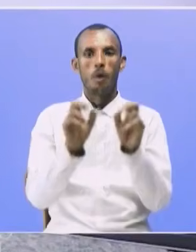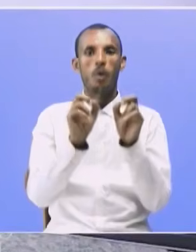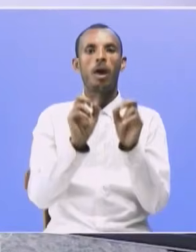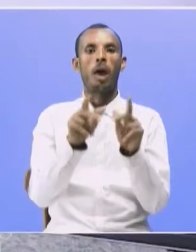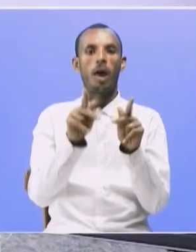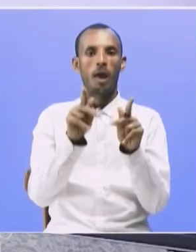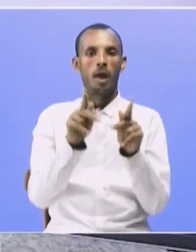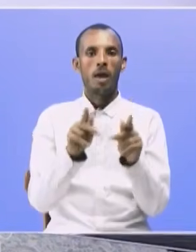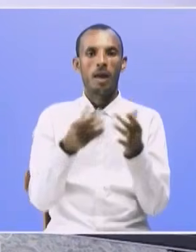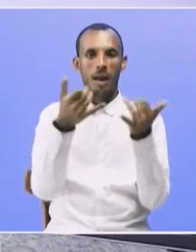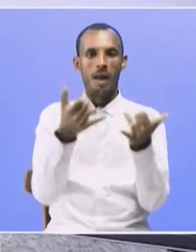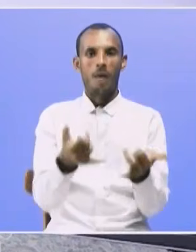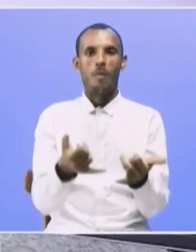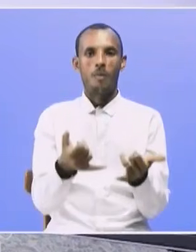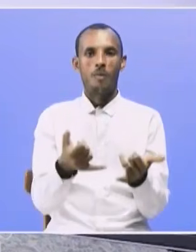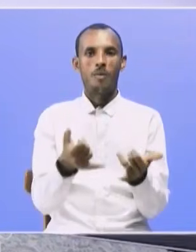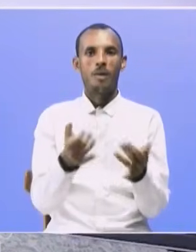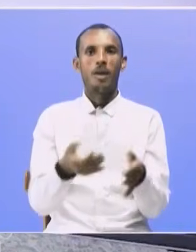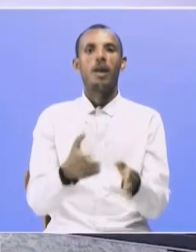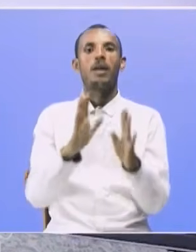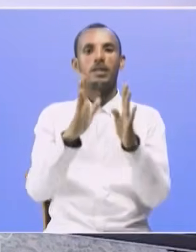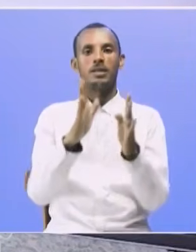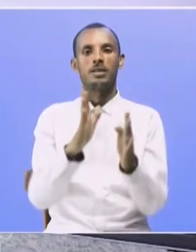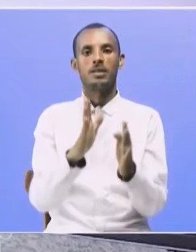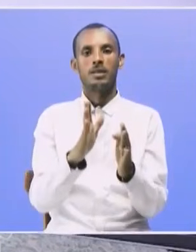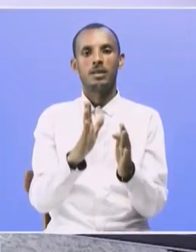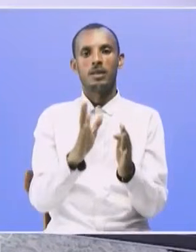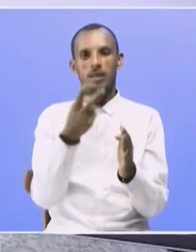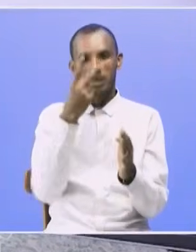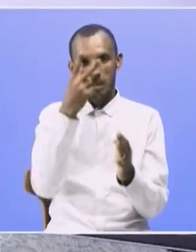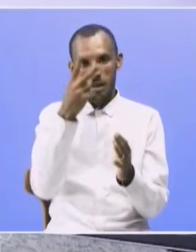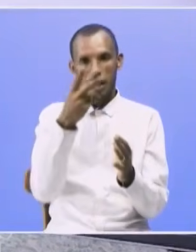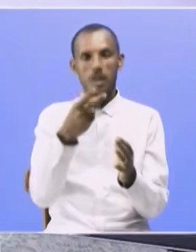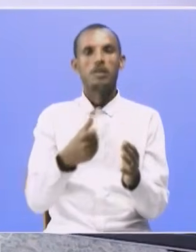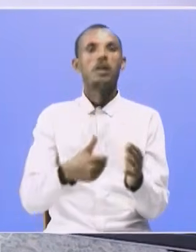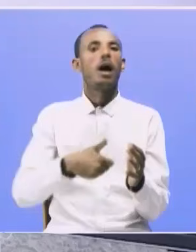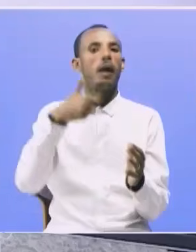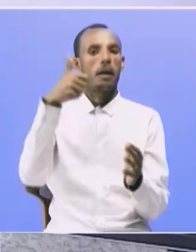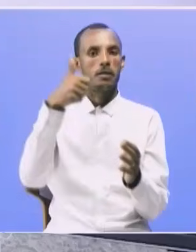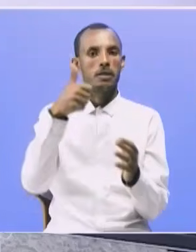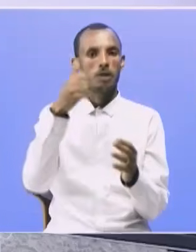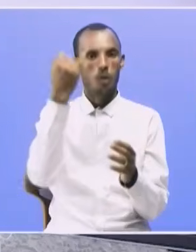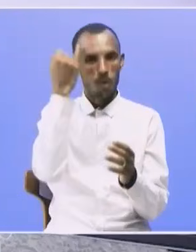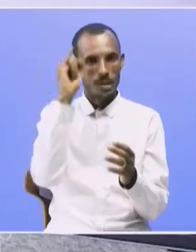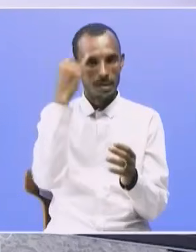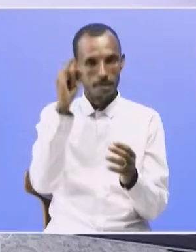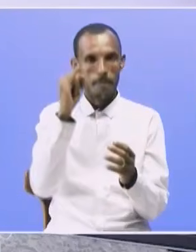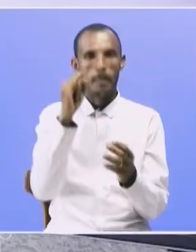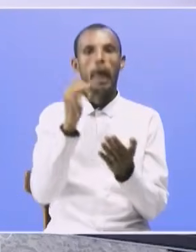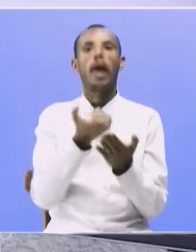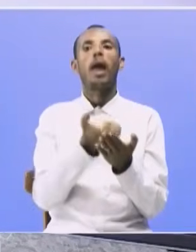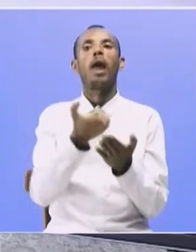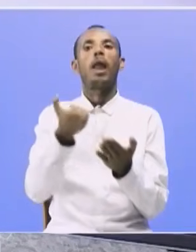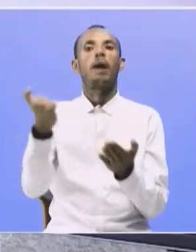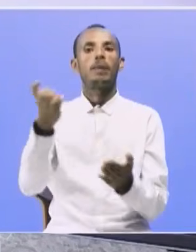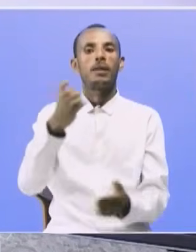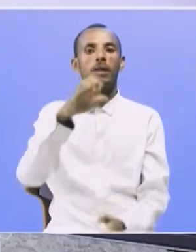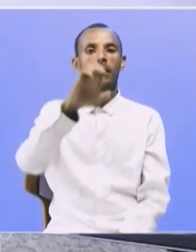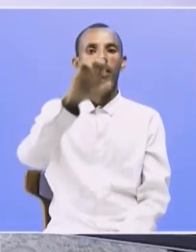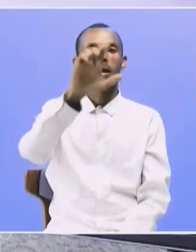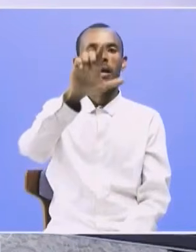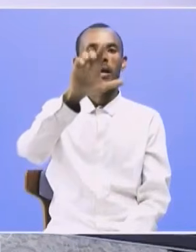Okay, now let's proceed to another concept, element. So